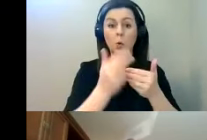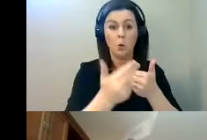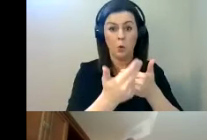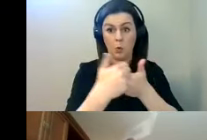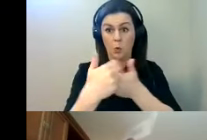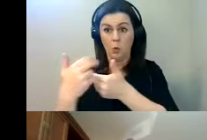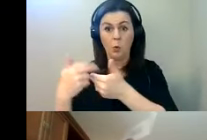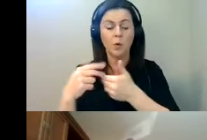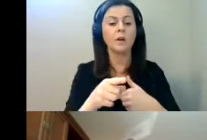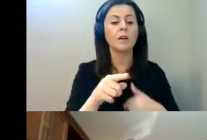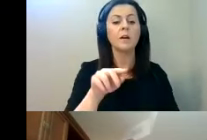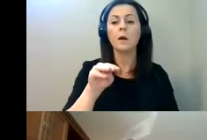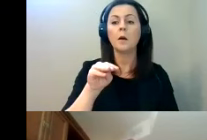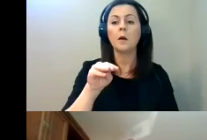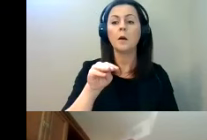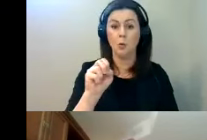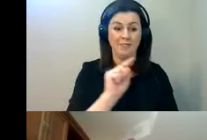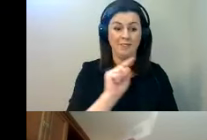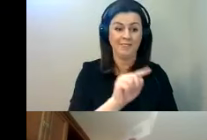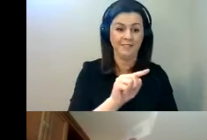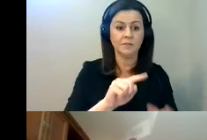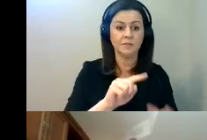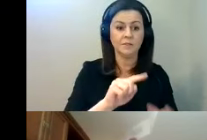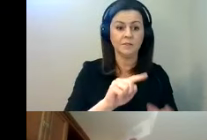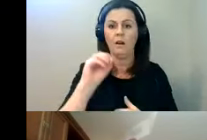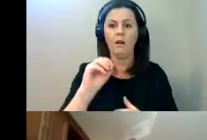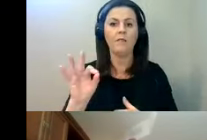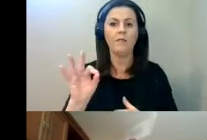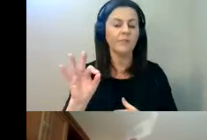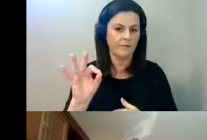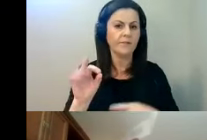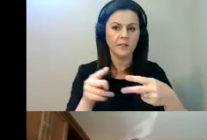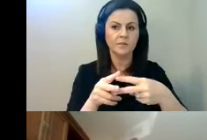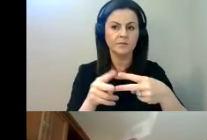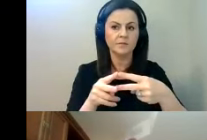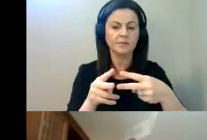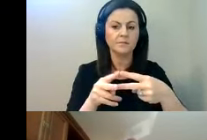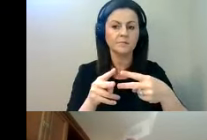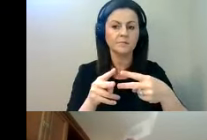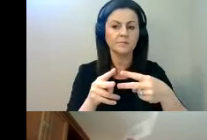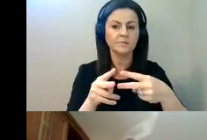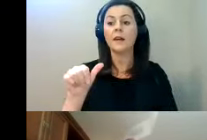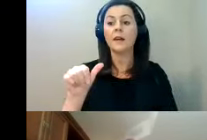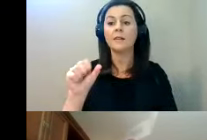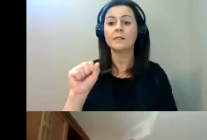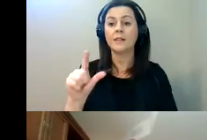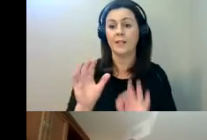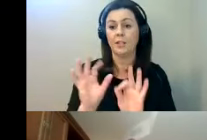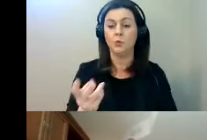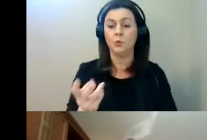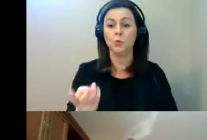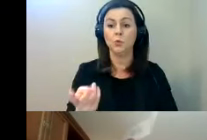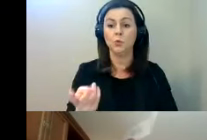will be turned off during the session today. We have two ASL interpreters who have joined us